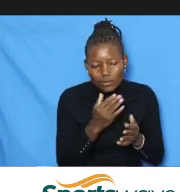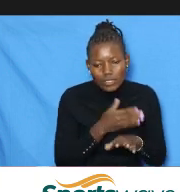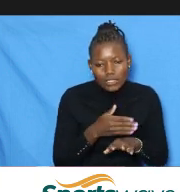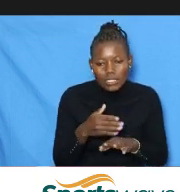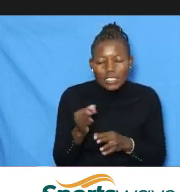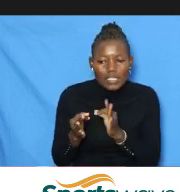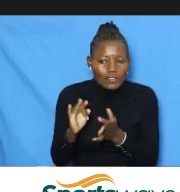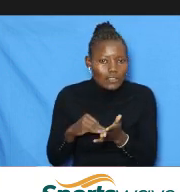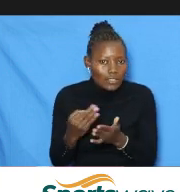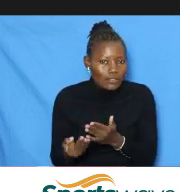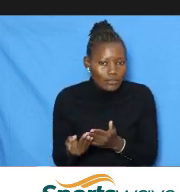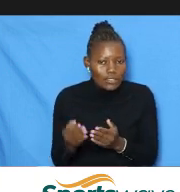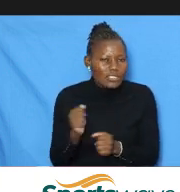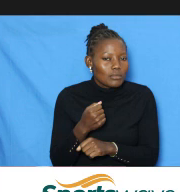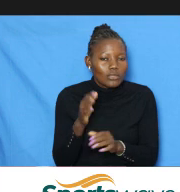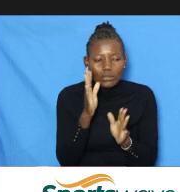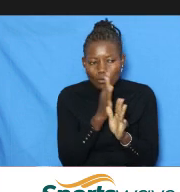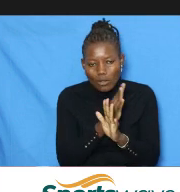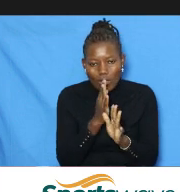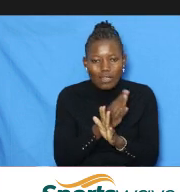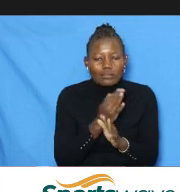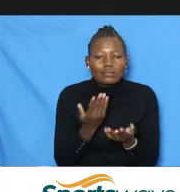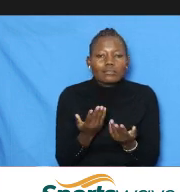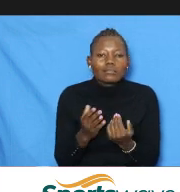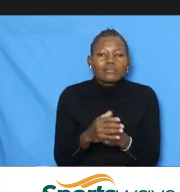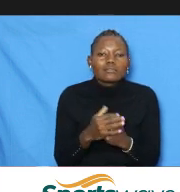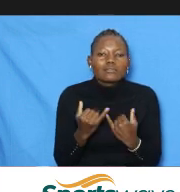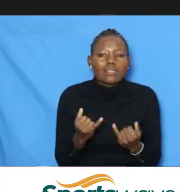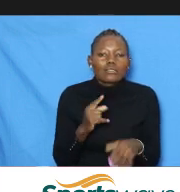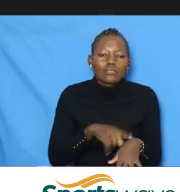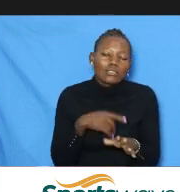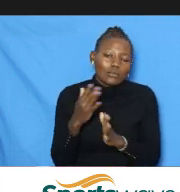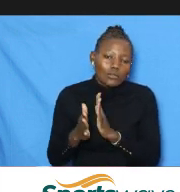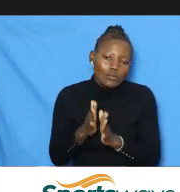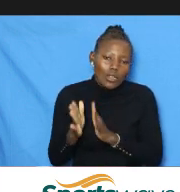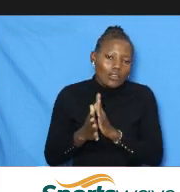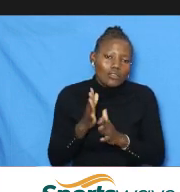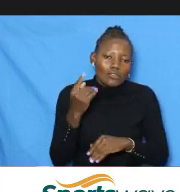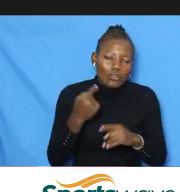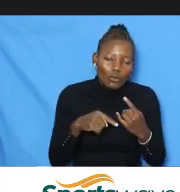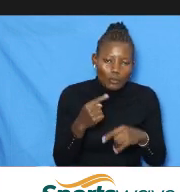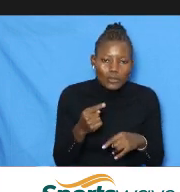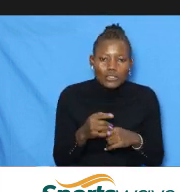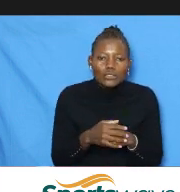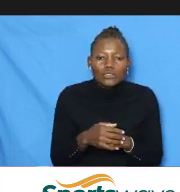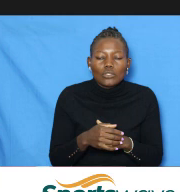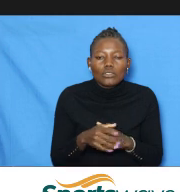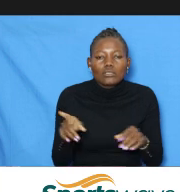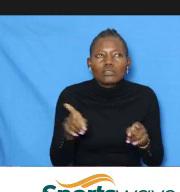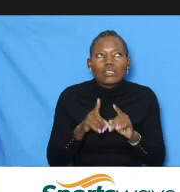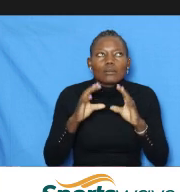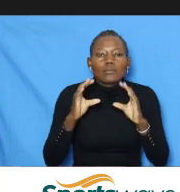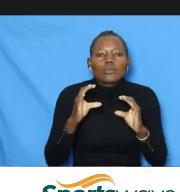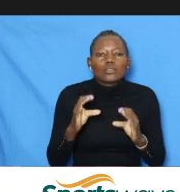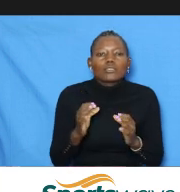the test if you cannot hide that injury. Yeah. So as you plan for games, as you plan to compete, and even as